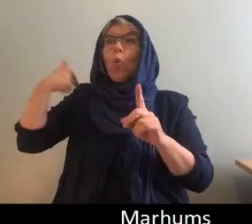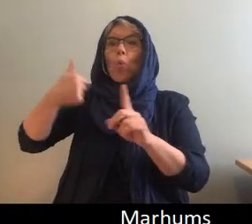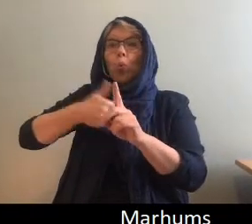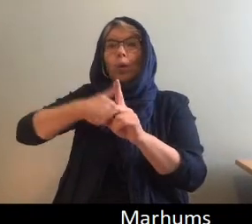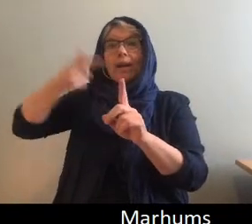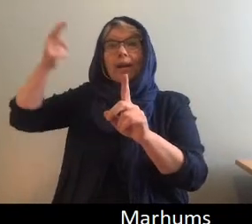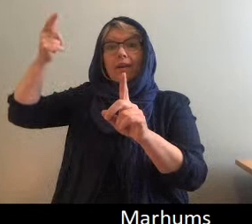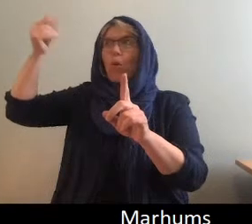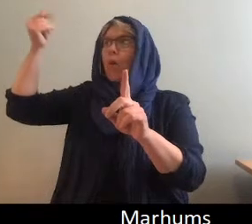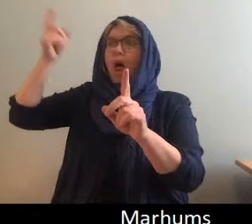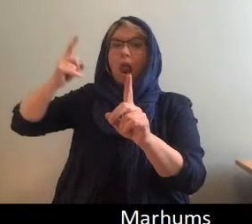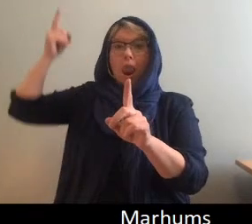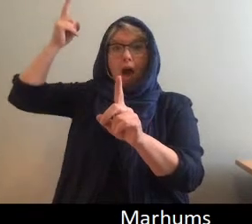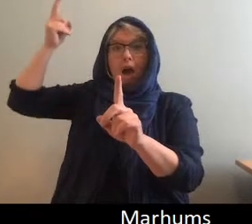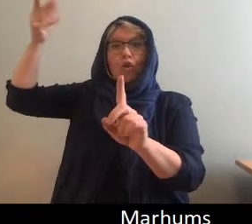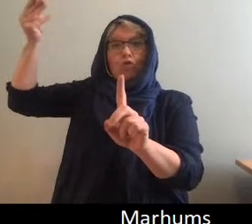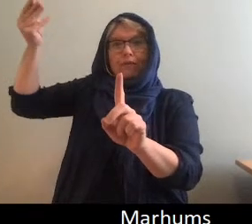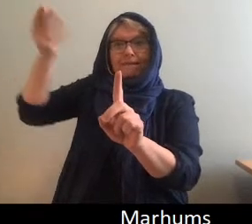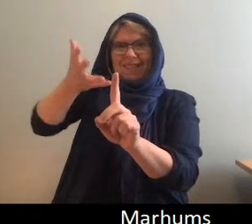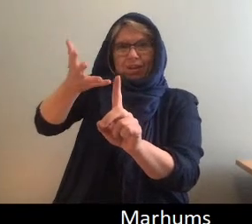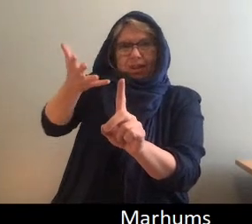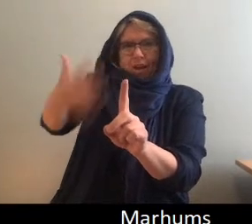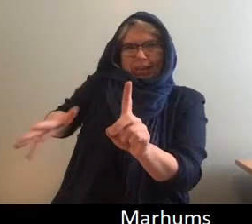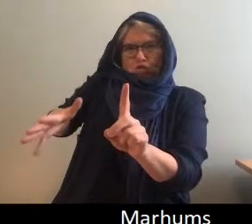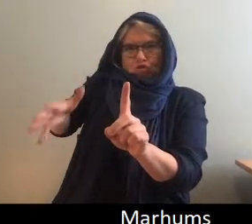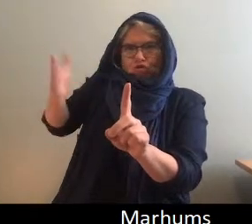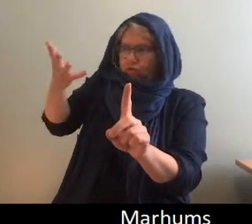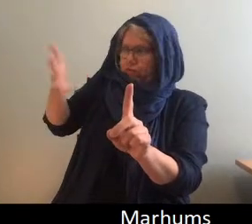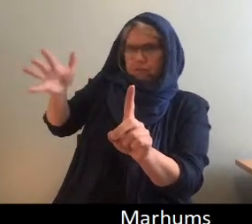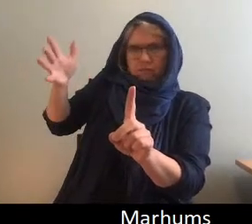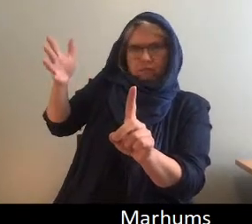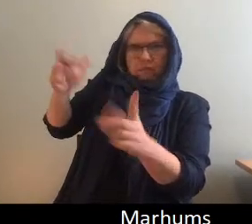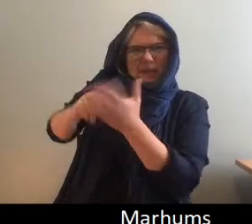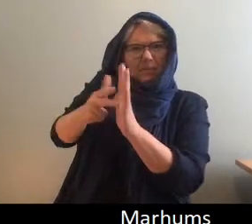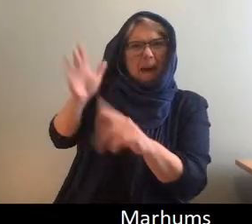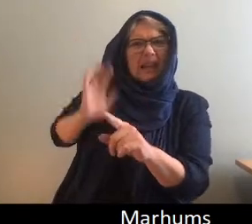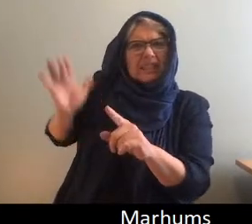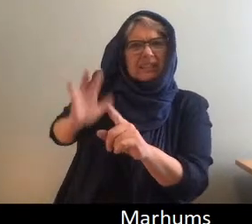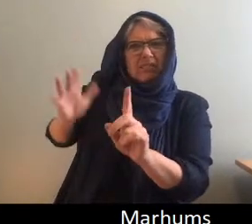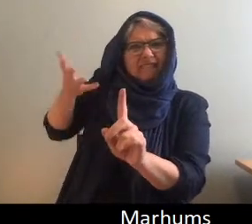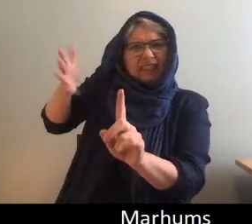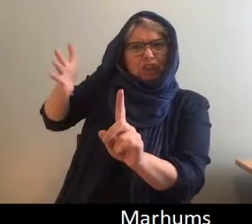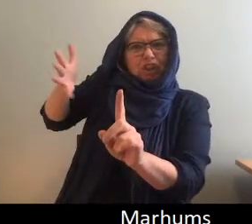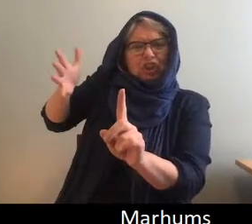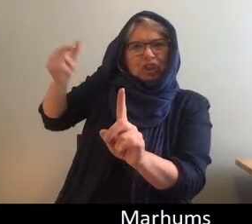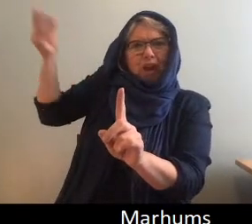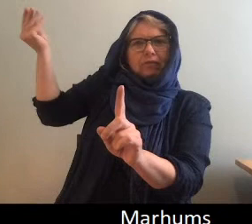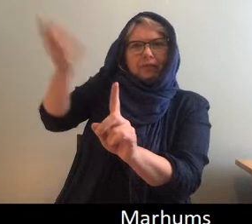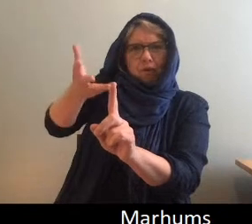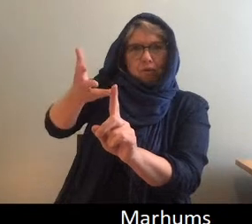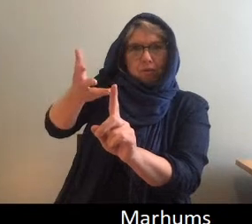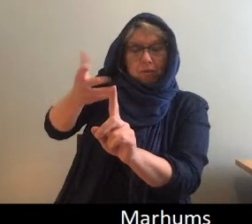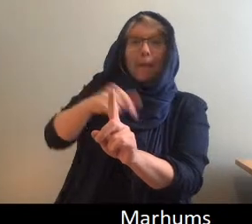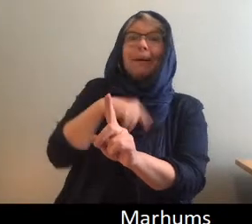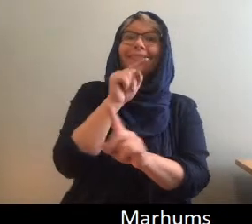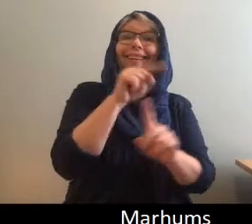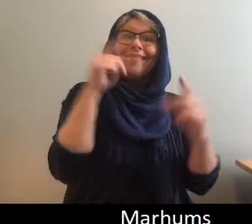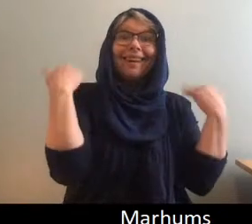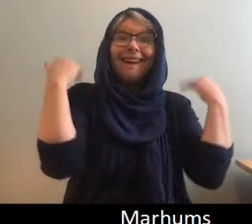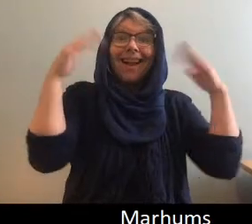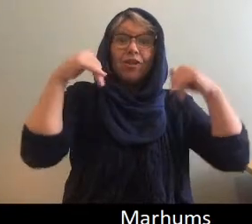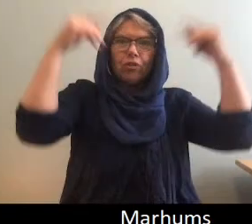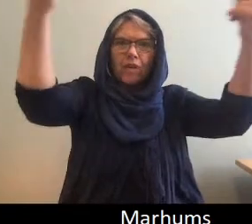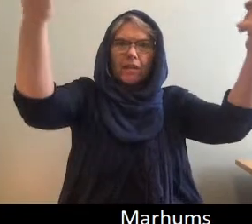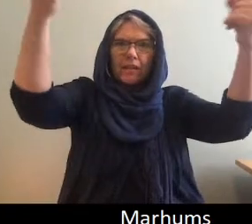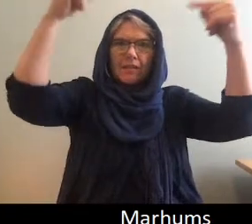are coming down, the angels are coming down, they are bringing orders from their Lord, and where are they taking